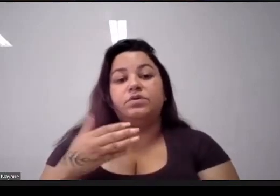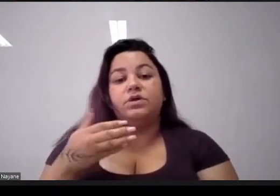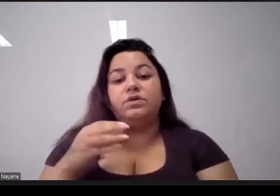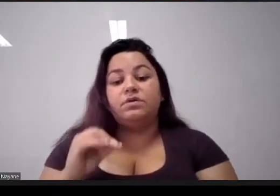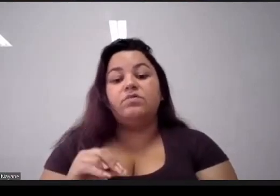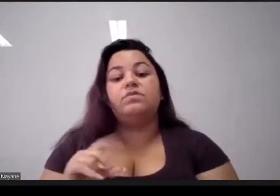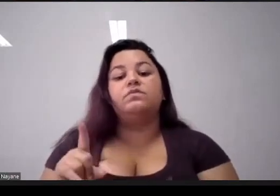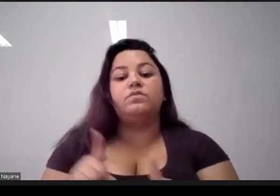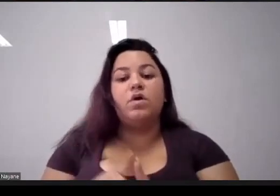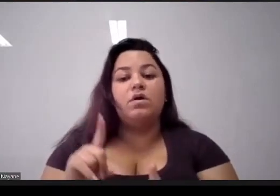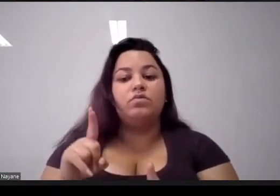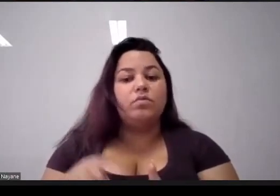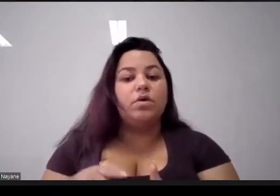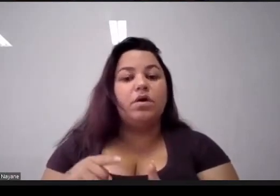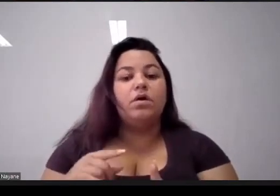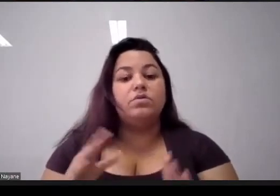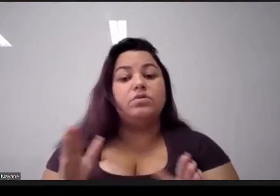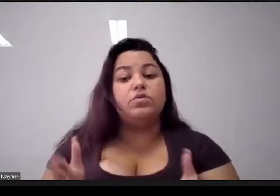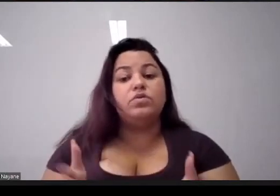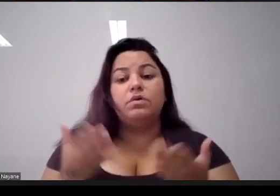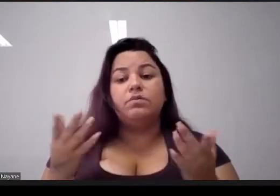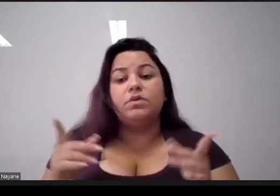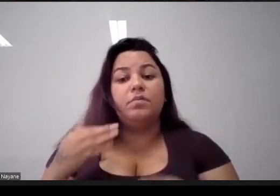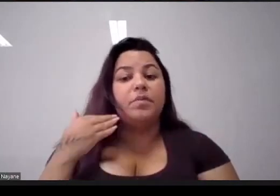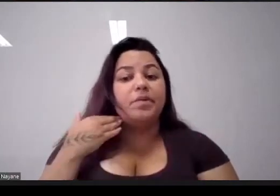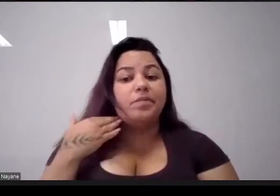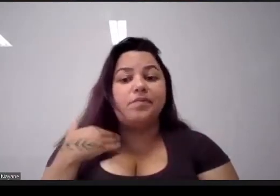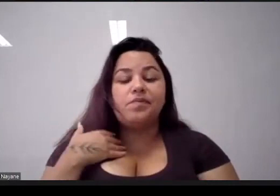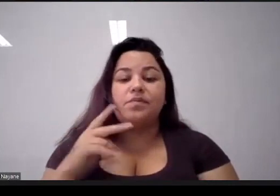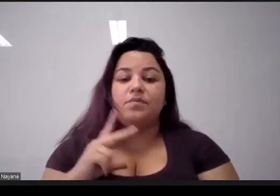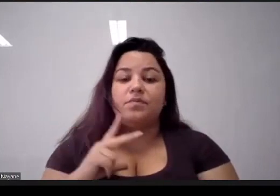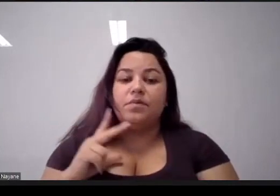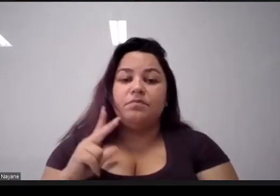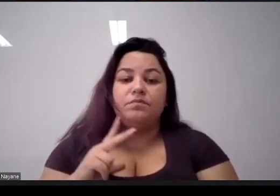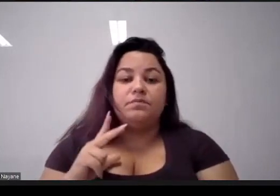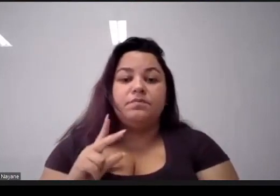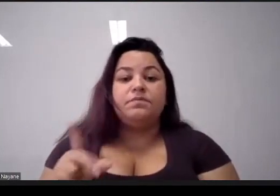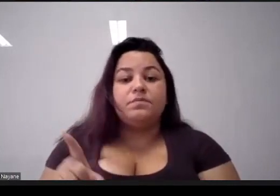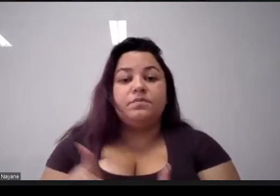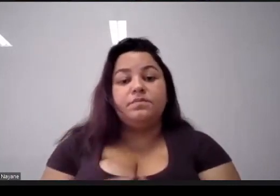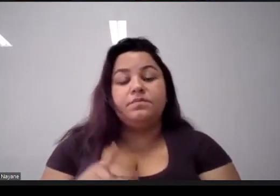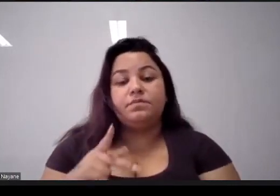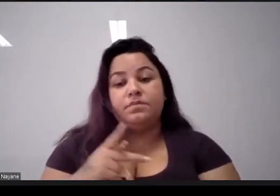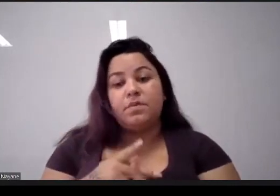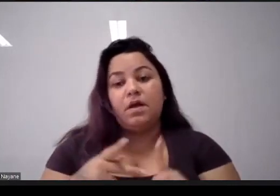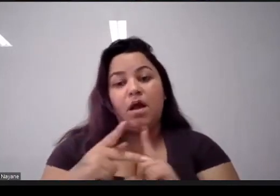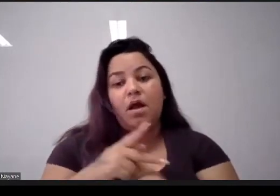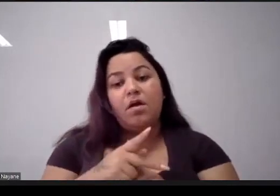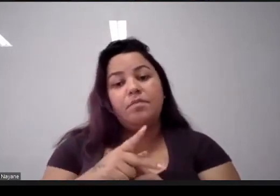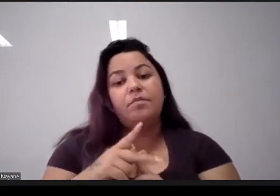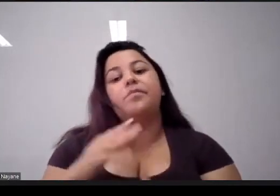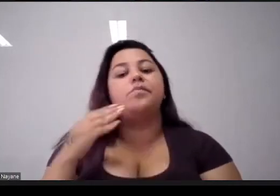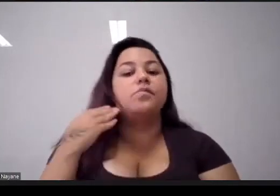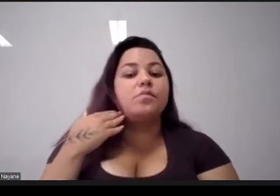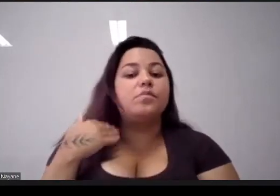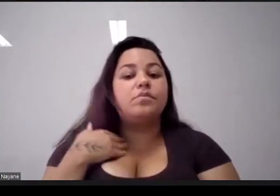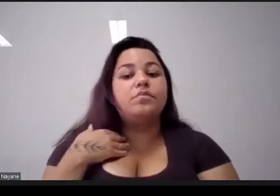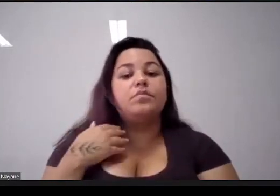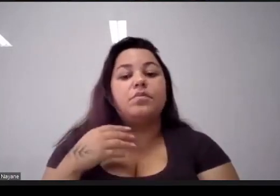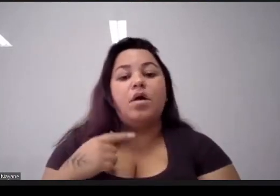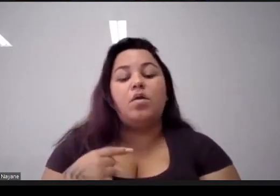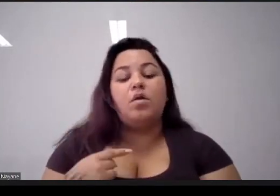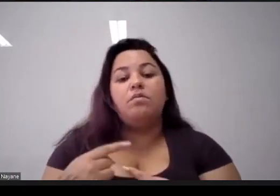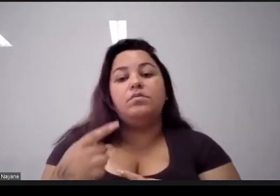taxation so that is a stimulation to savings, especially the